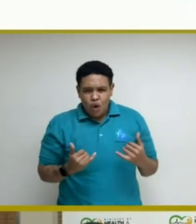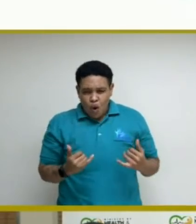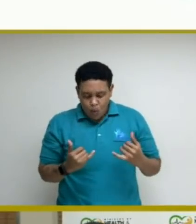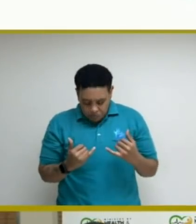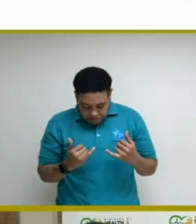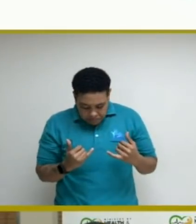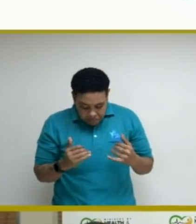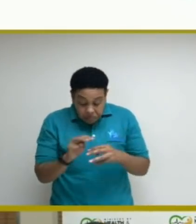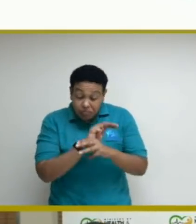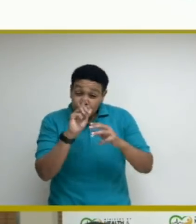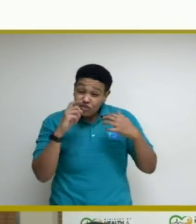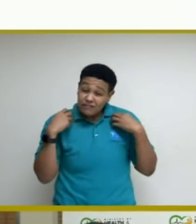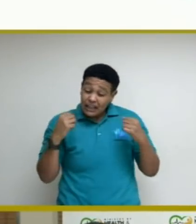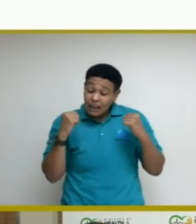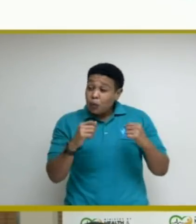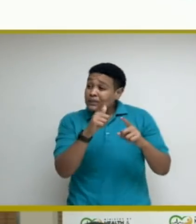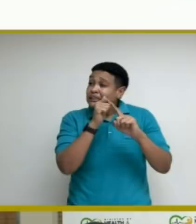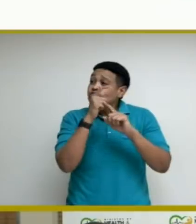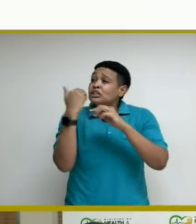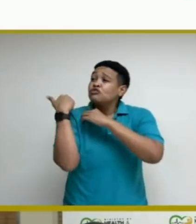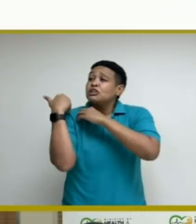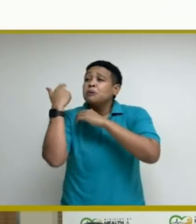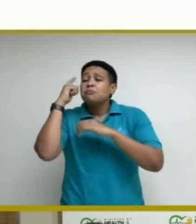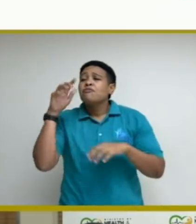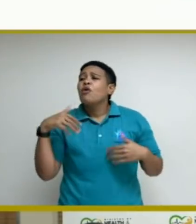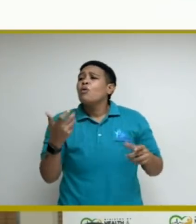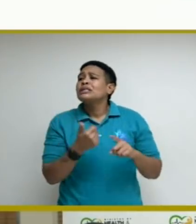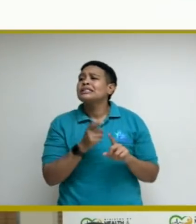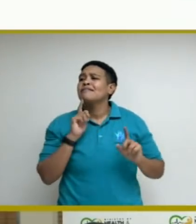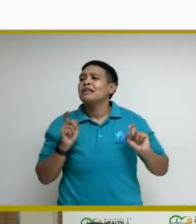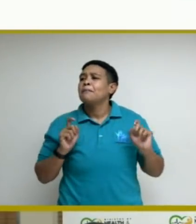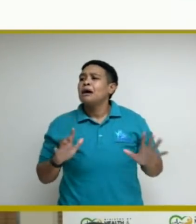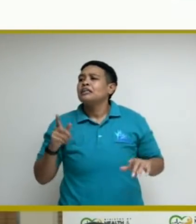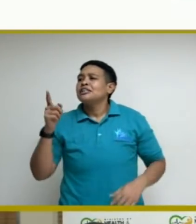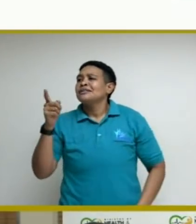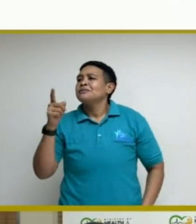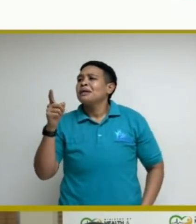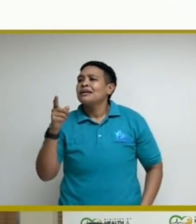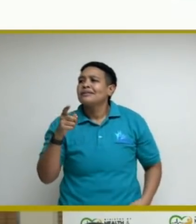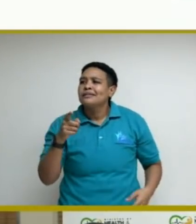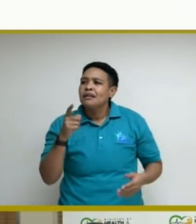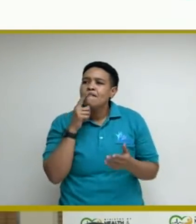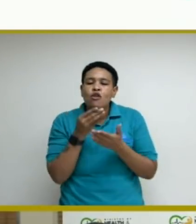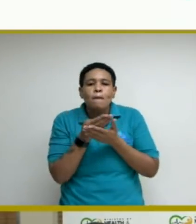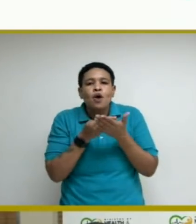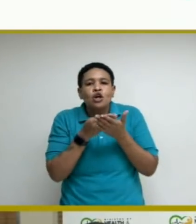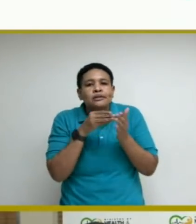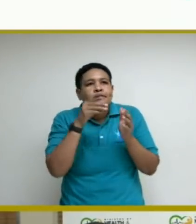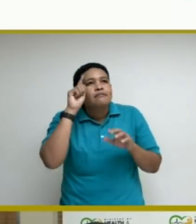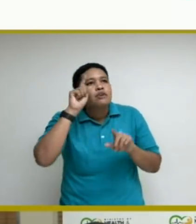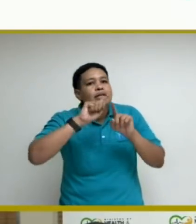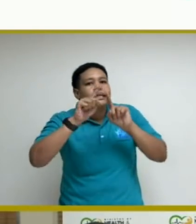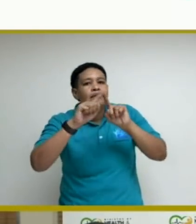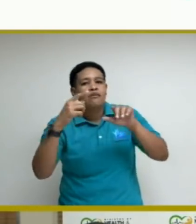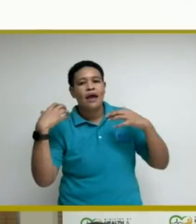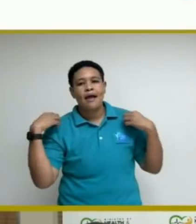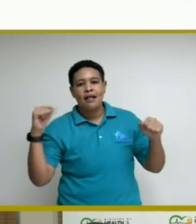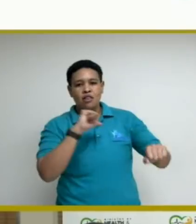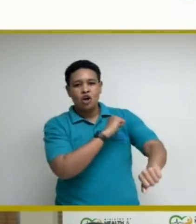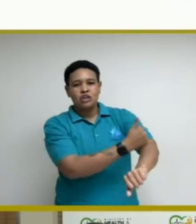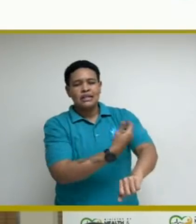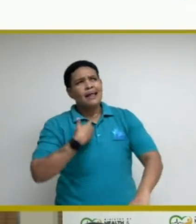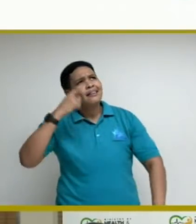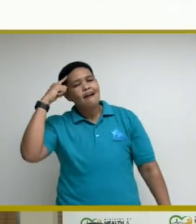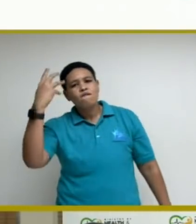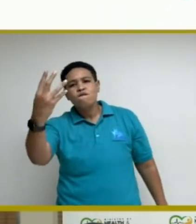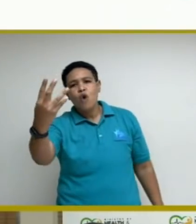the Ministry of Health and Wellness is responsible for the management of the budget for these regional health authorities. And